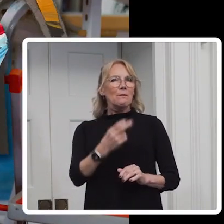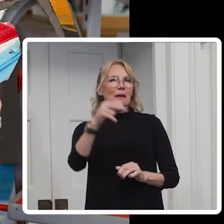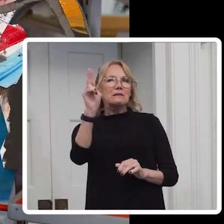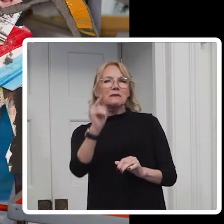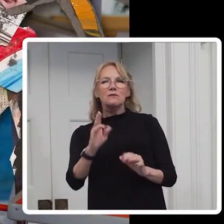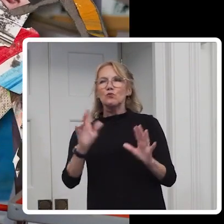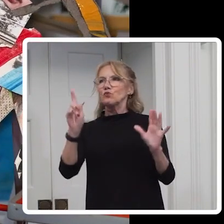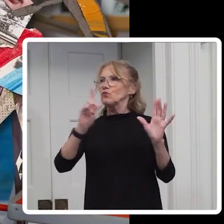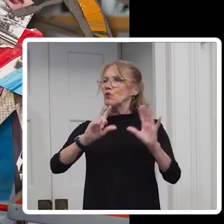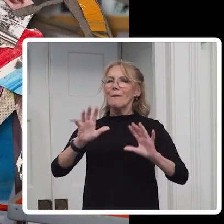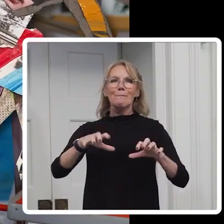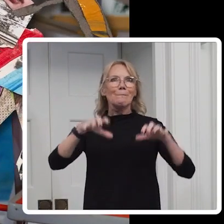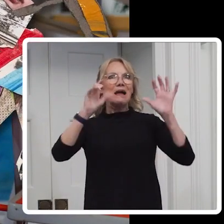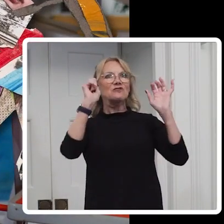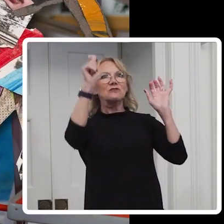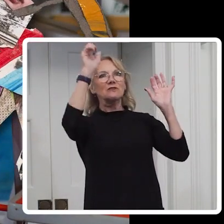is magic.